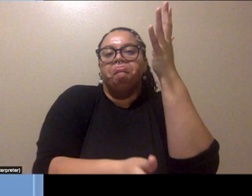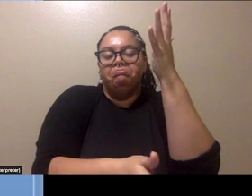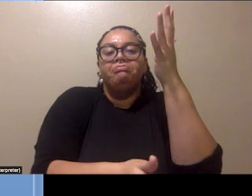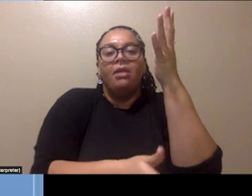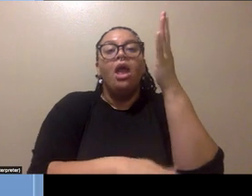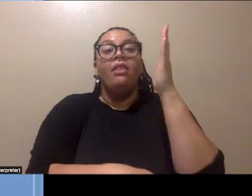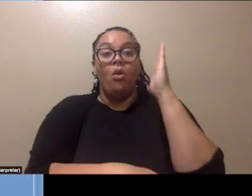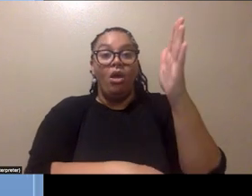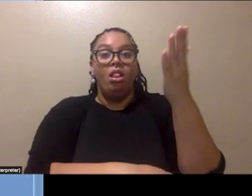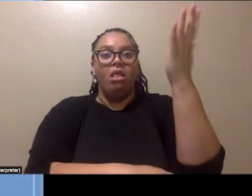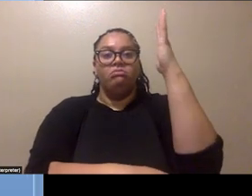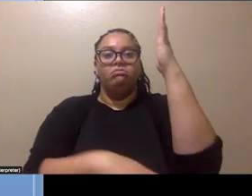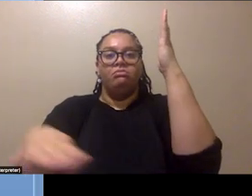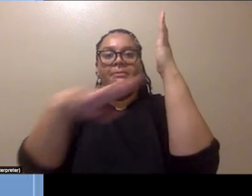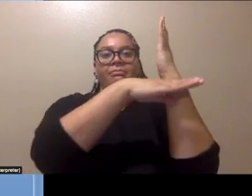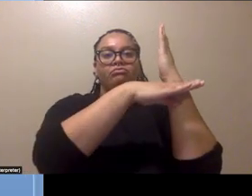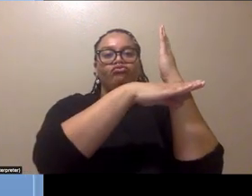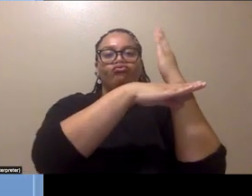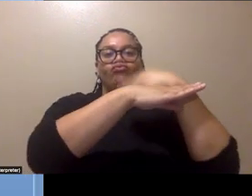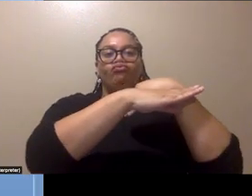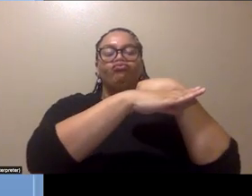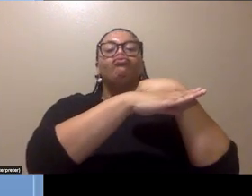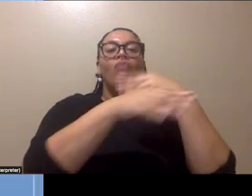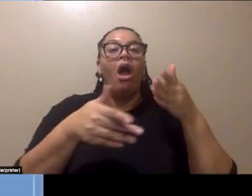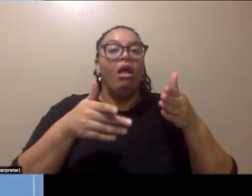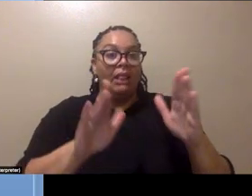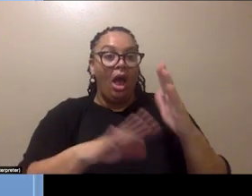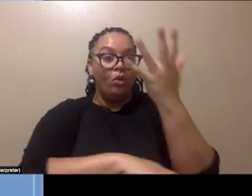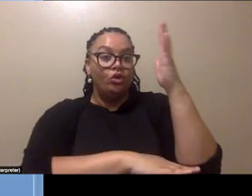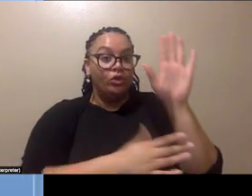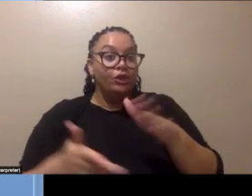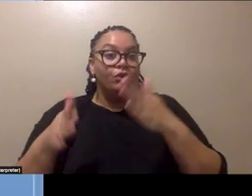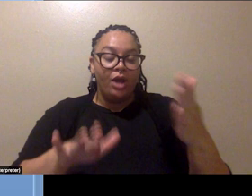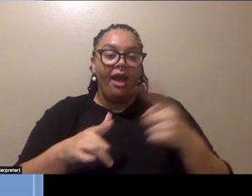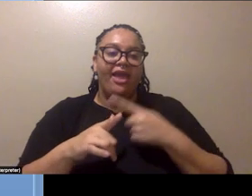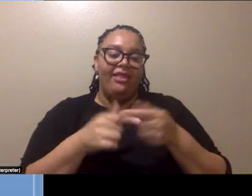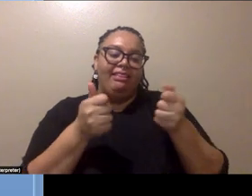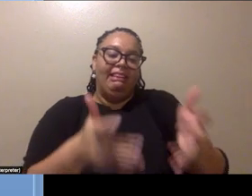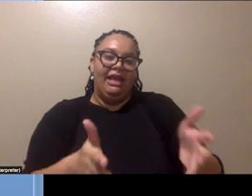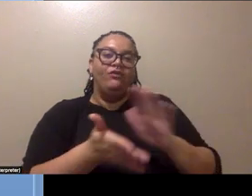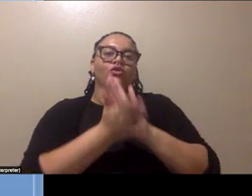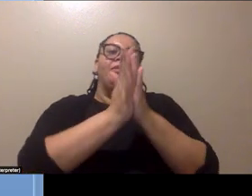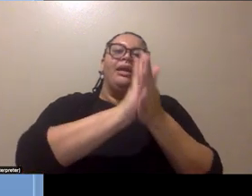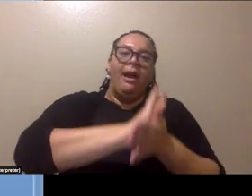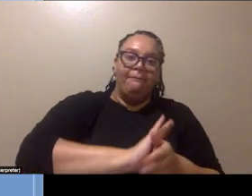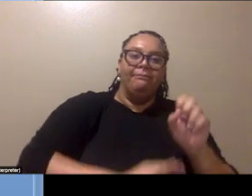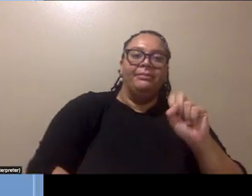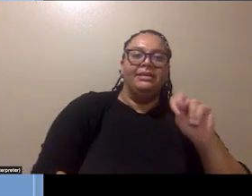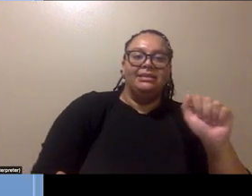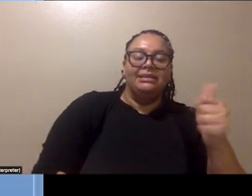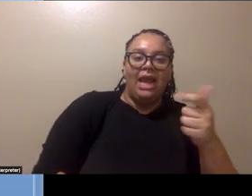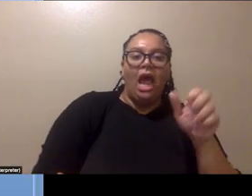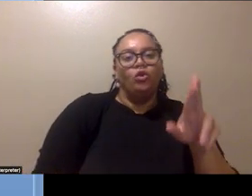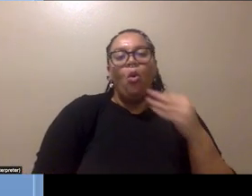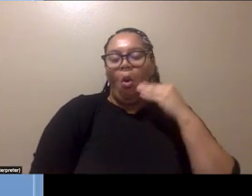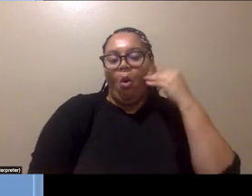for wildlife anyways. And they'll cut the tops off and let these trees die and leave them on the landscape to become